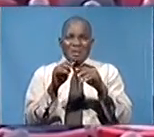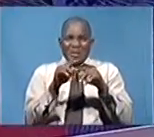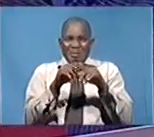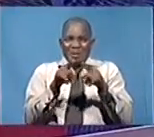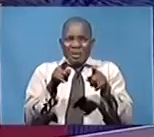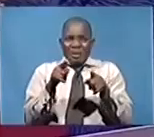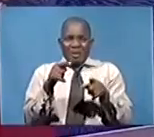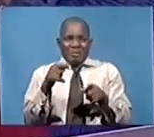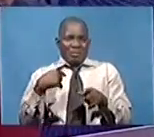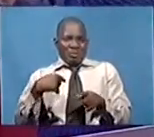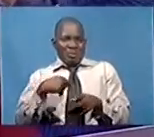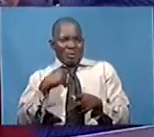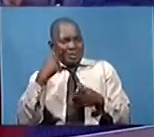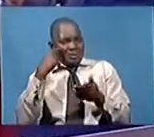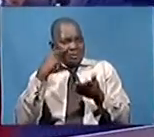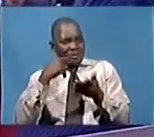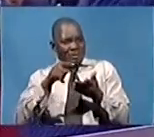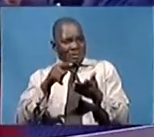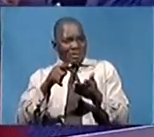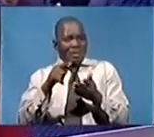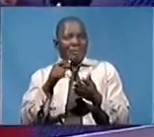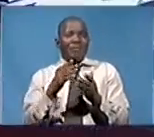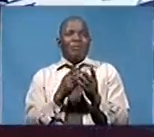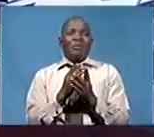at the provisions,